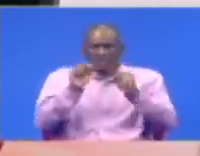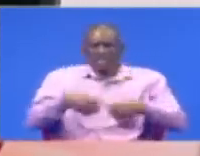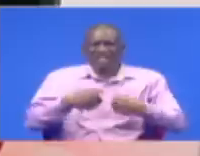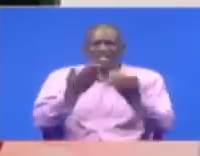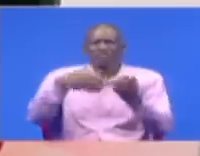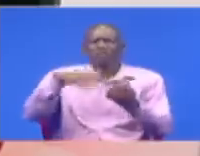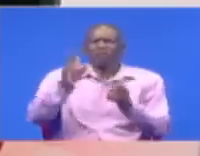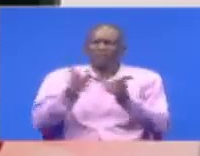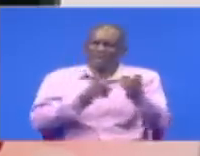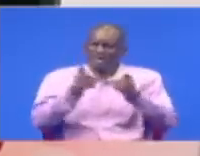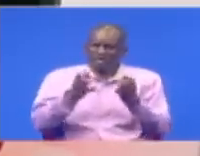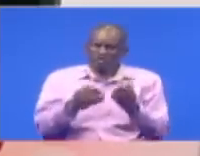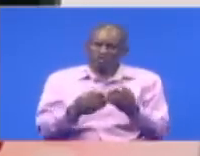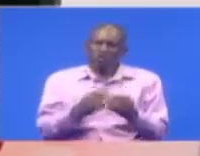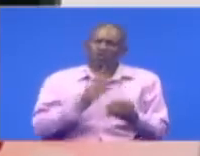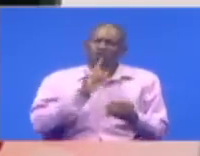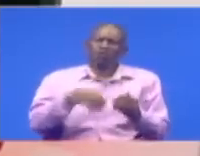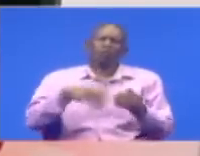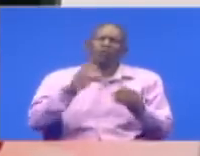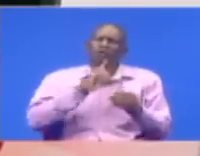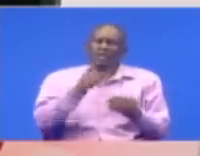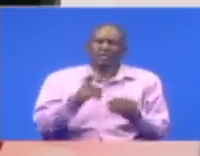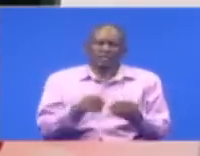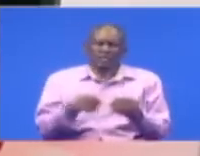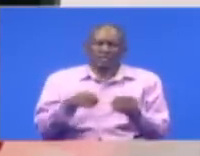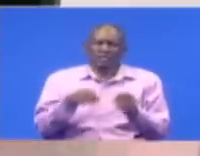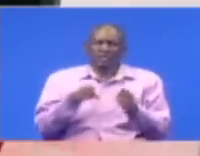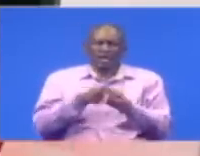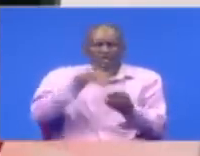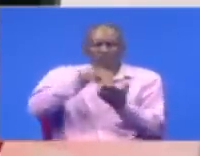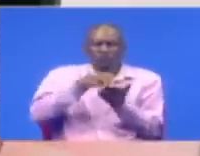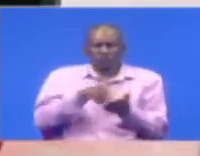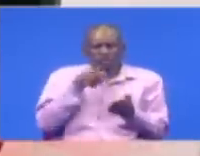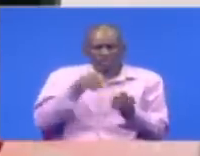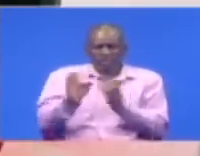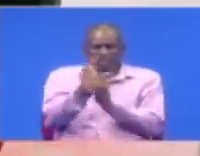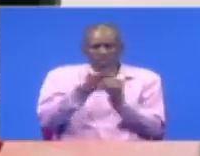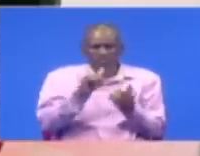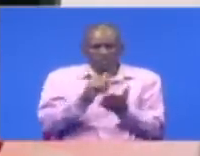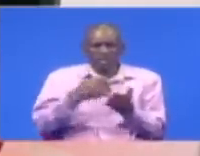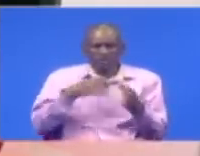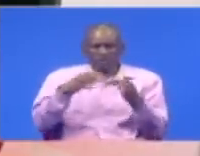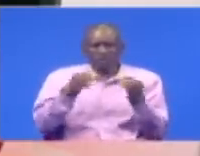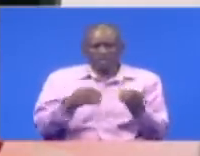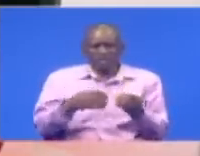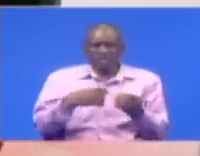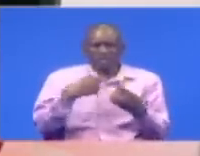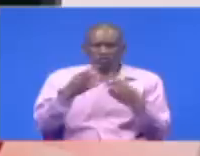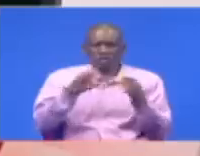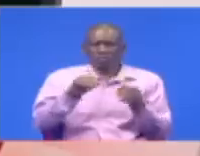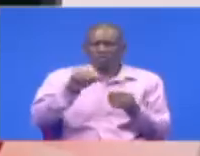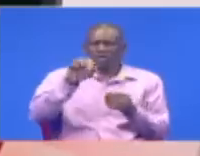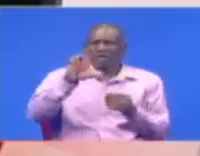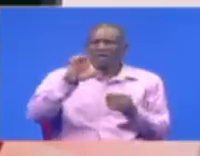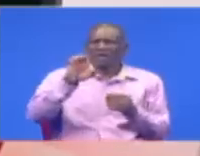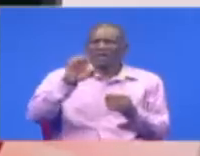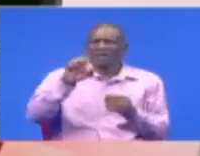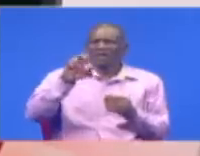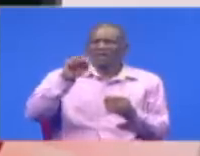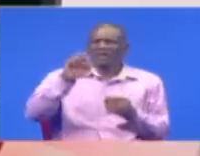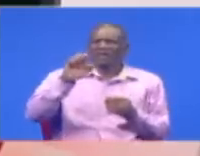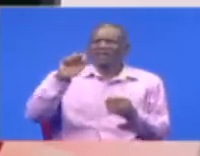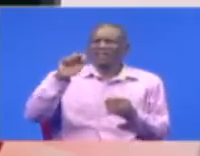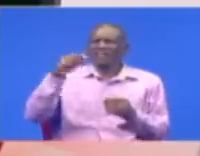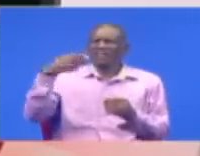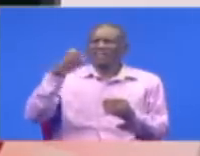further directions. As fate would have it in this country, there is a word called lethargy. And after a